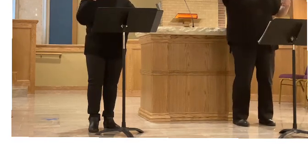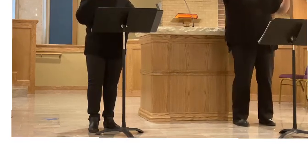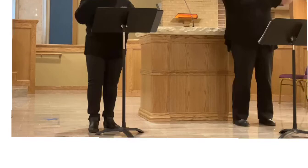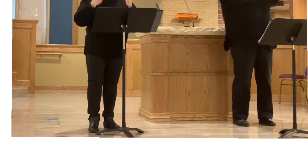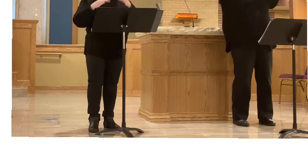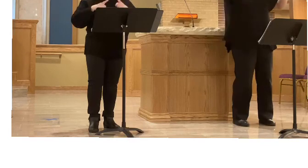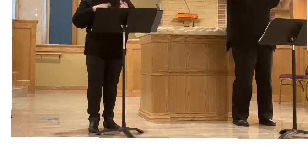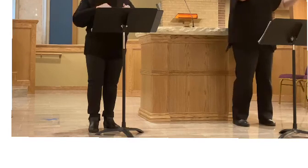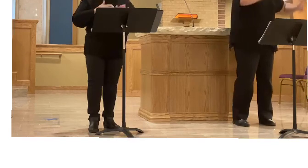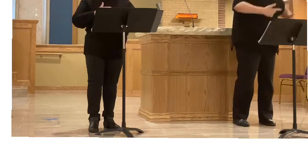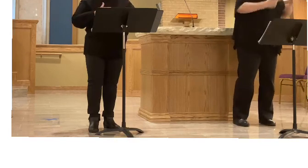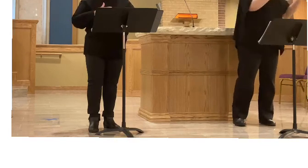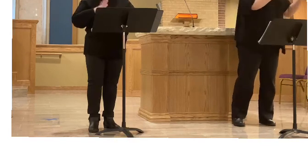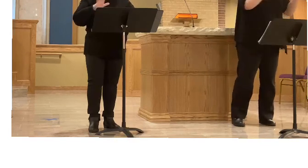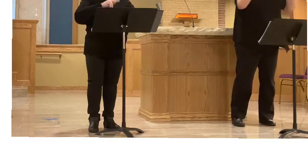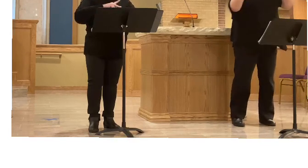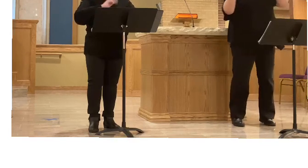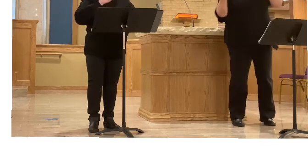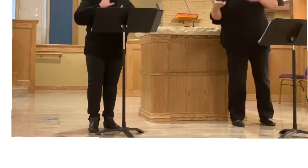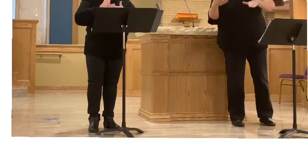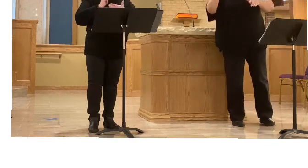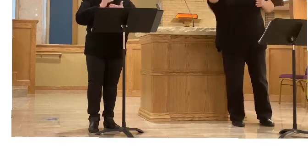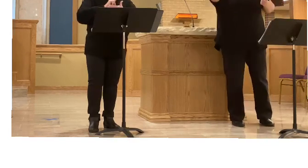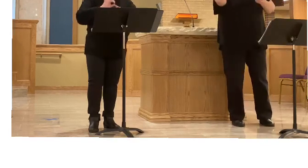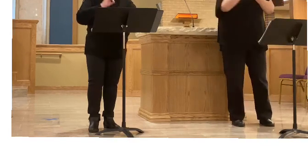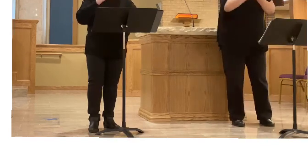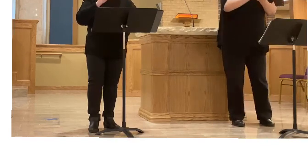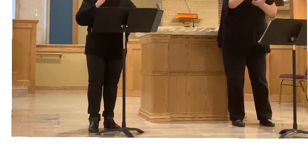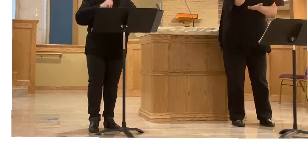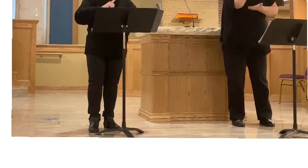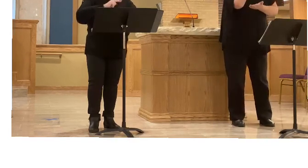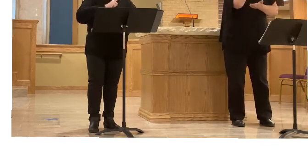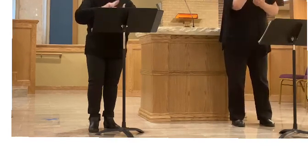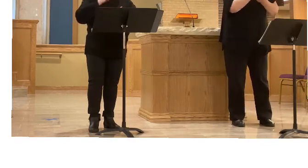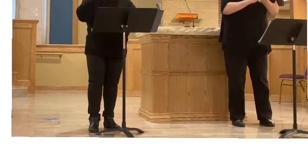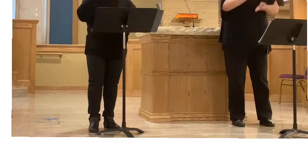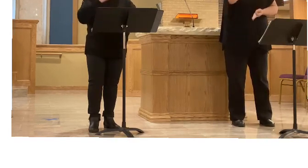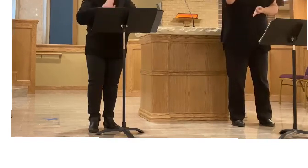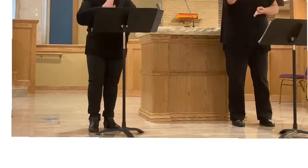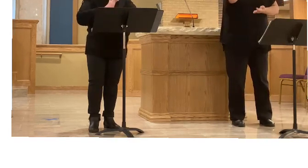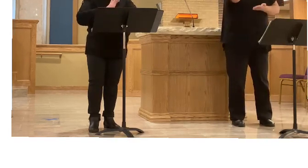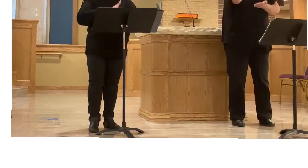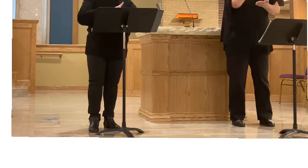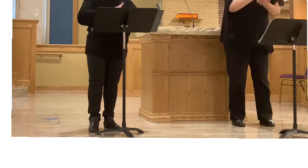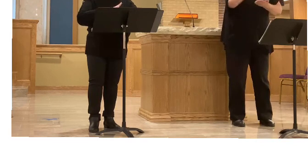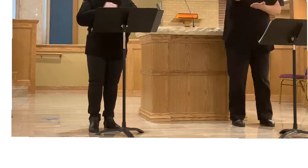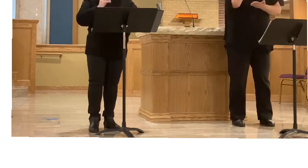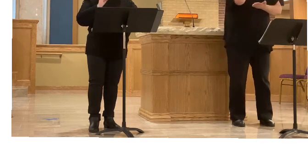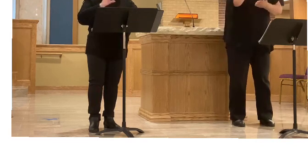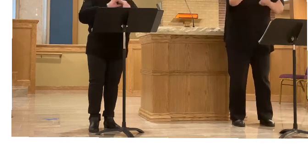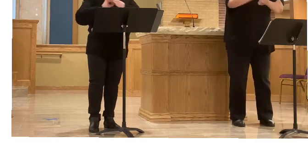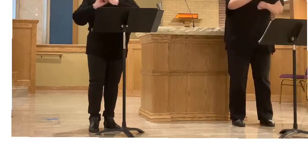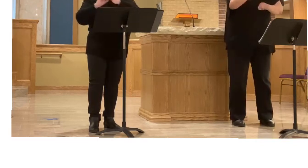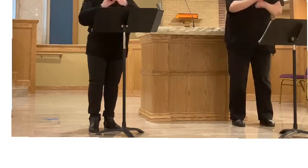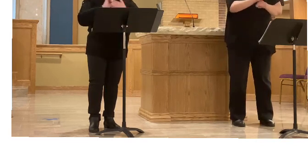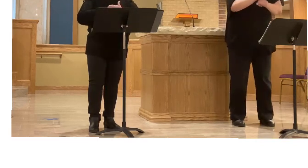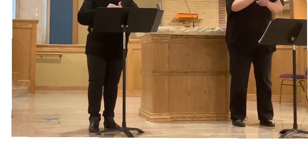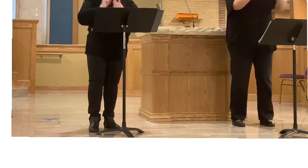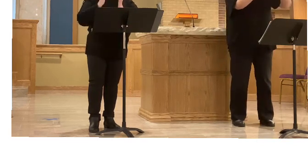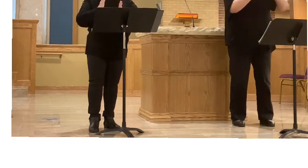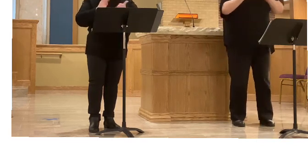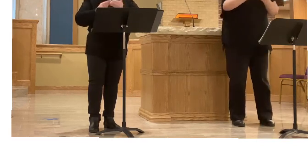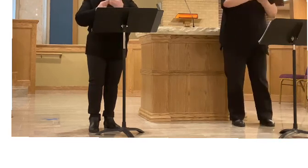the living and the dead. I believe in the Holy Spirit, the Holy Catholic Church, the communion of